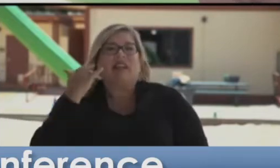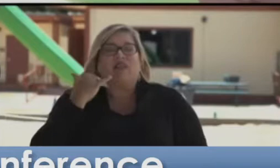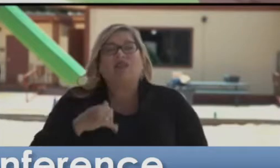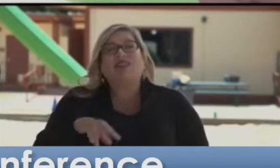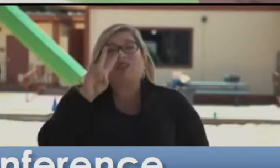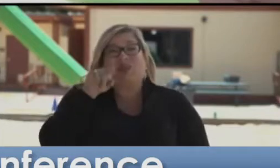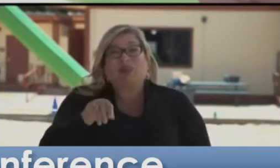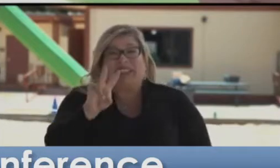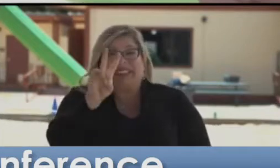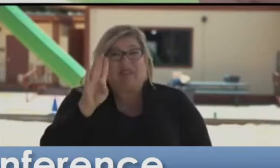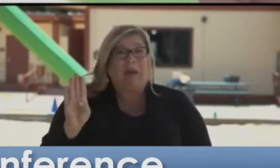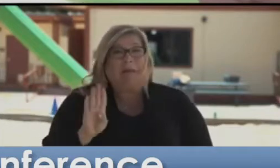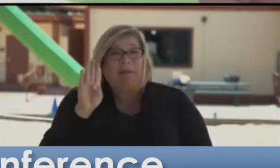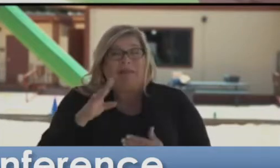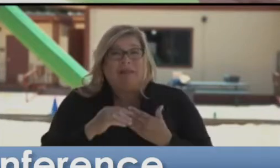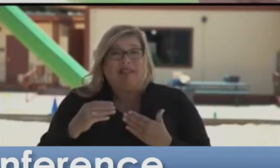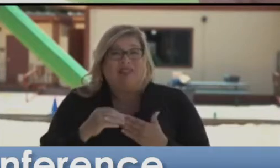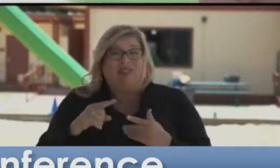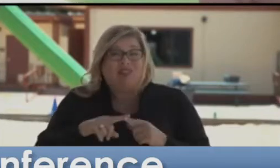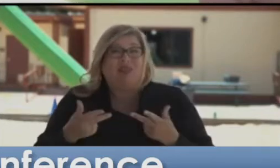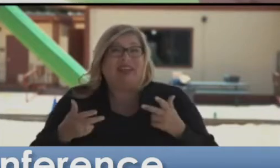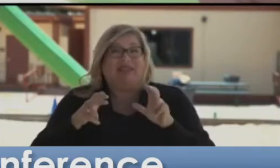billion investment.